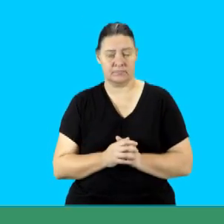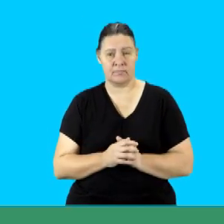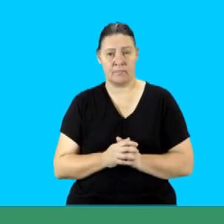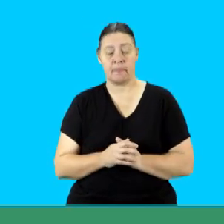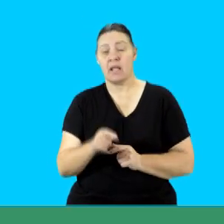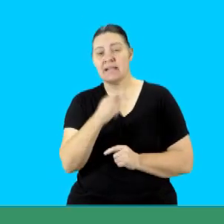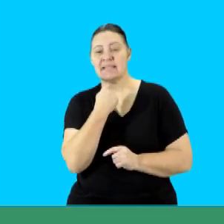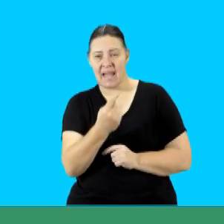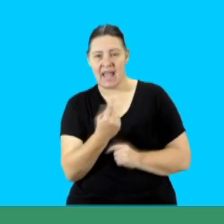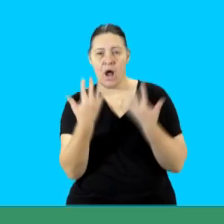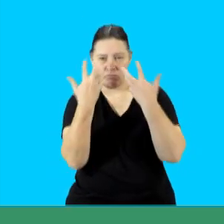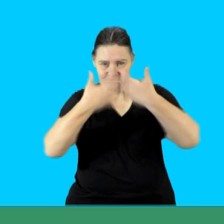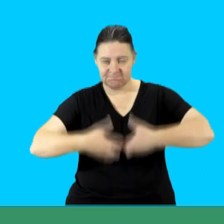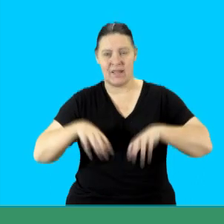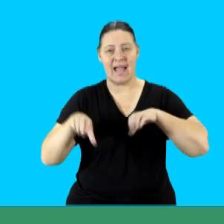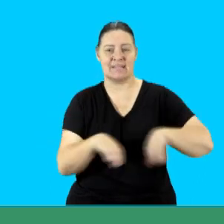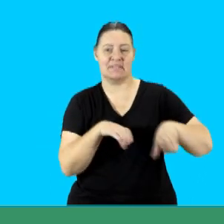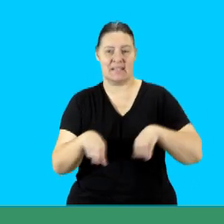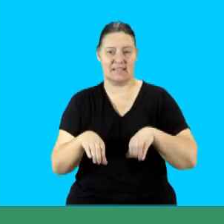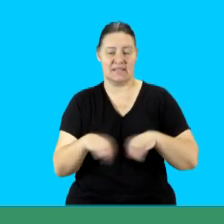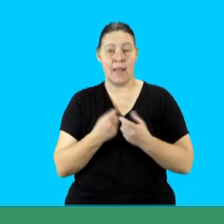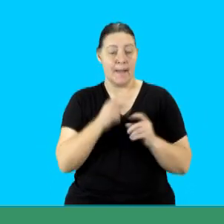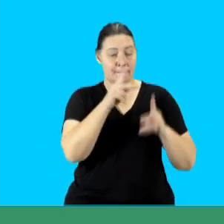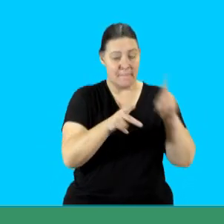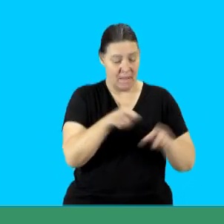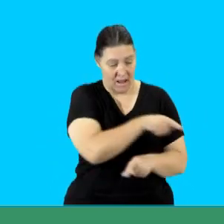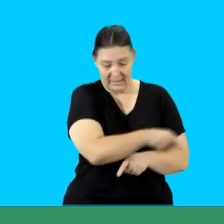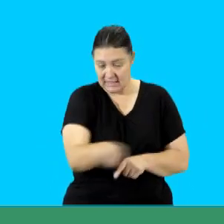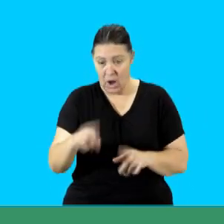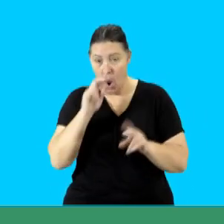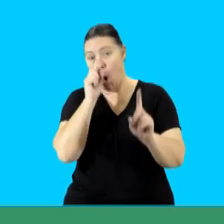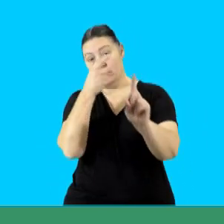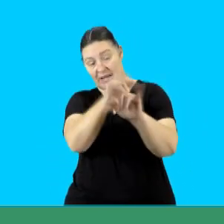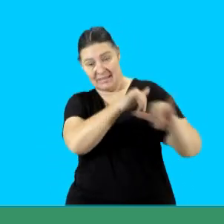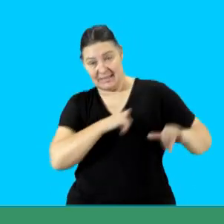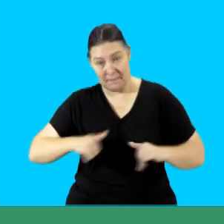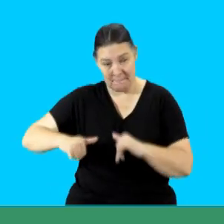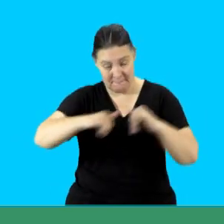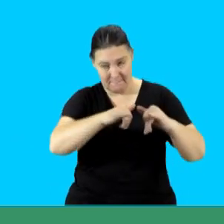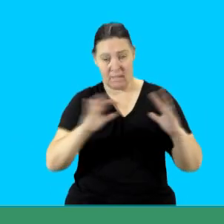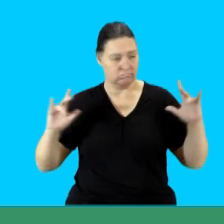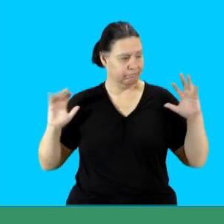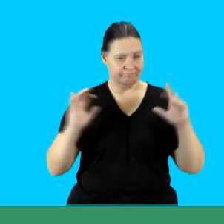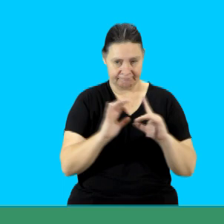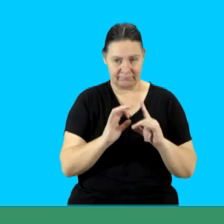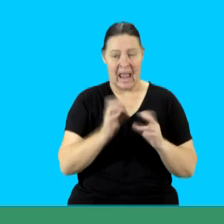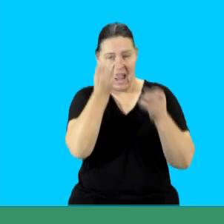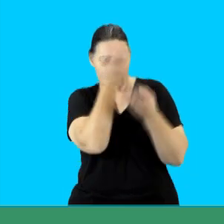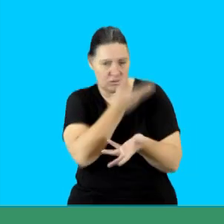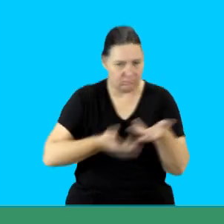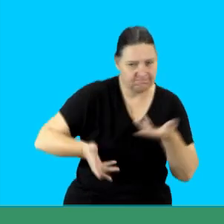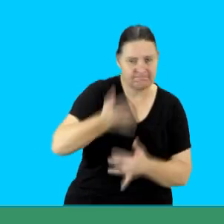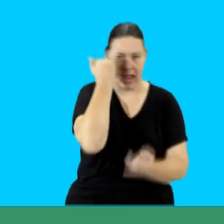It refers to a coordinated activity where people who have similar objectives meet, exchange information